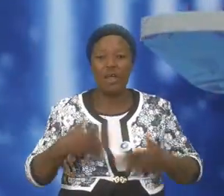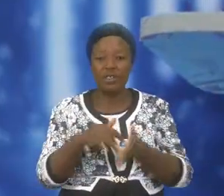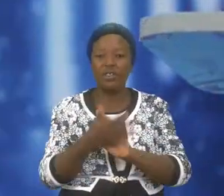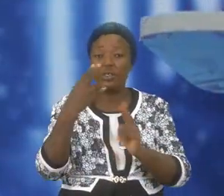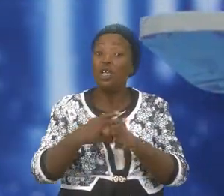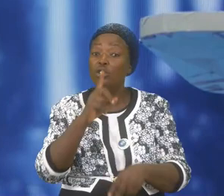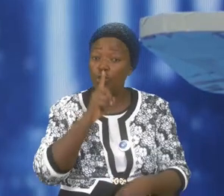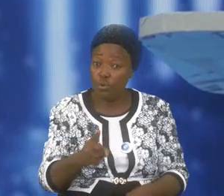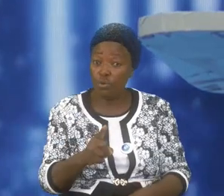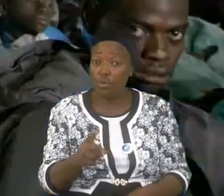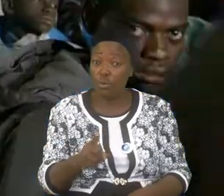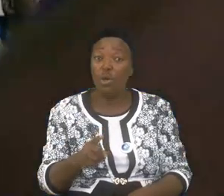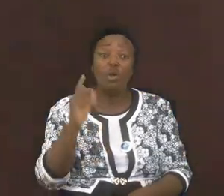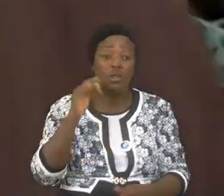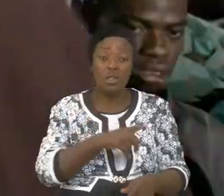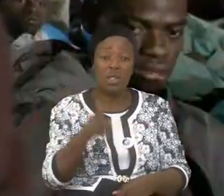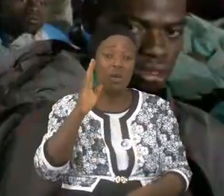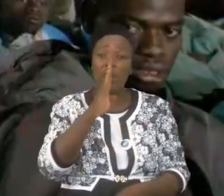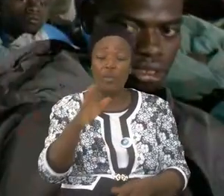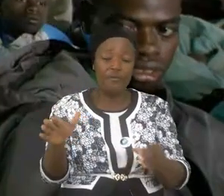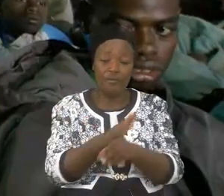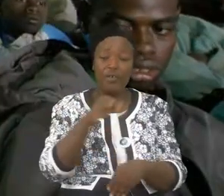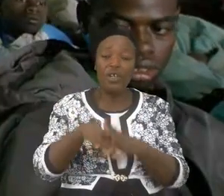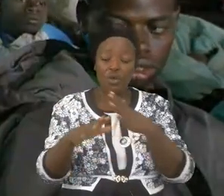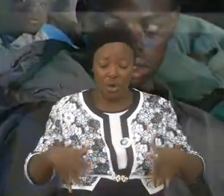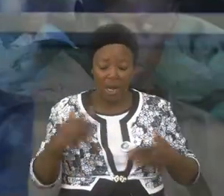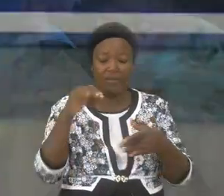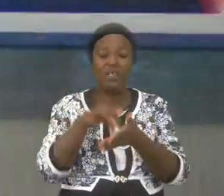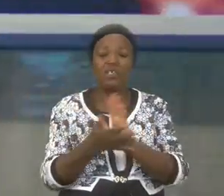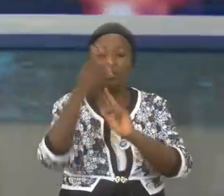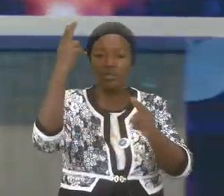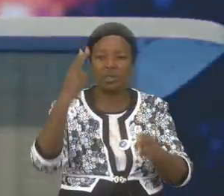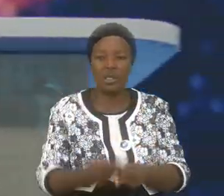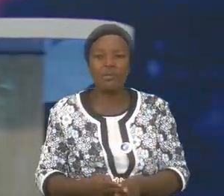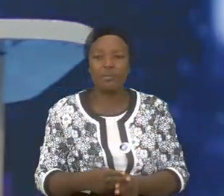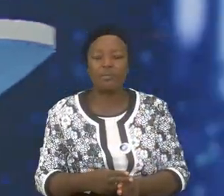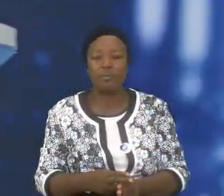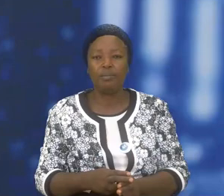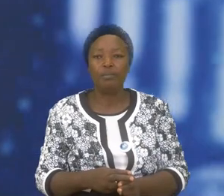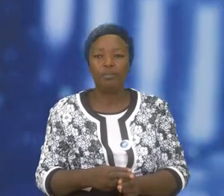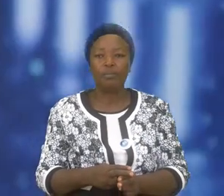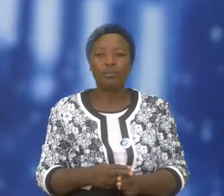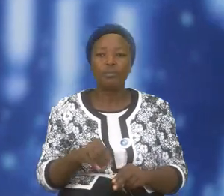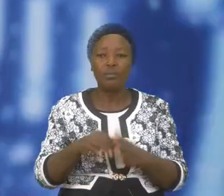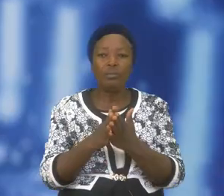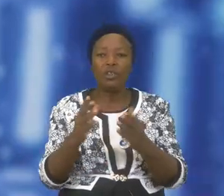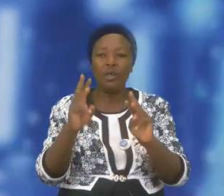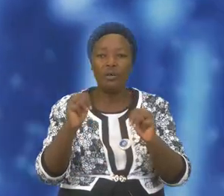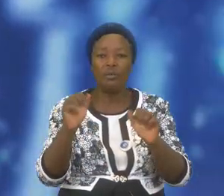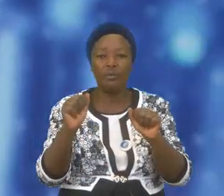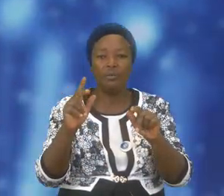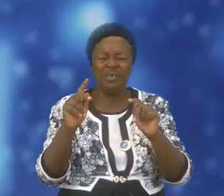in Jesus' name. Matthew chapter 28, reading from verse 18. Matthew